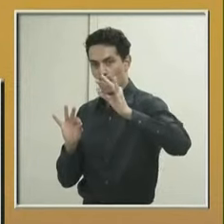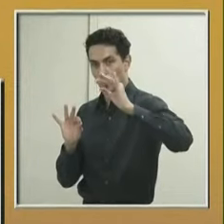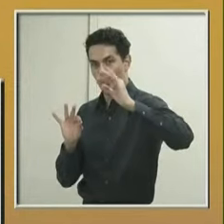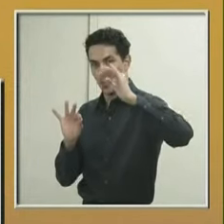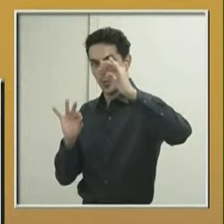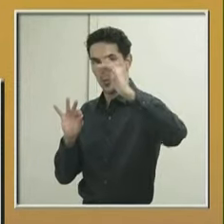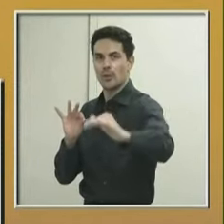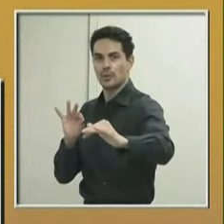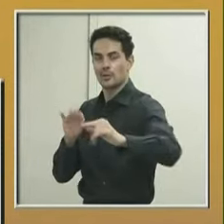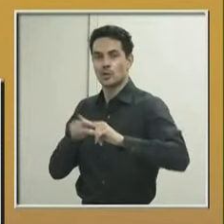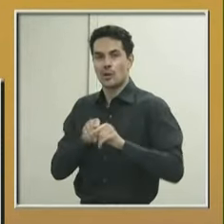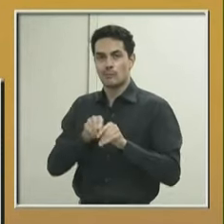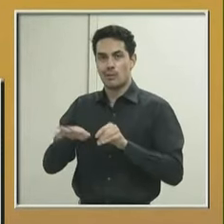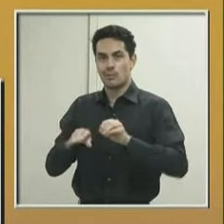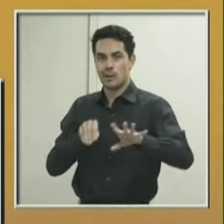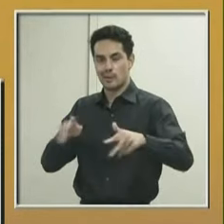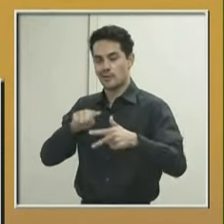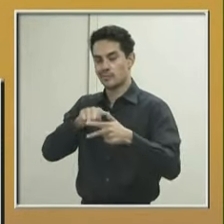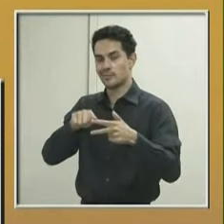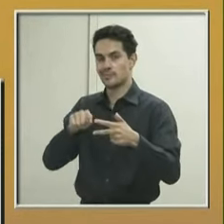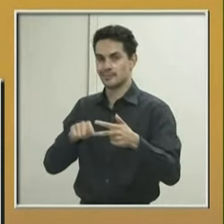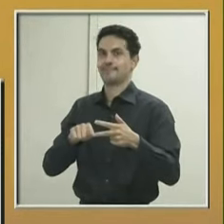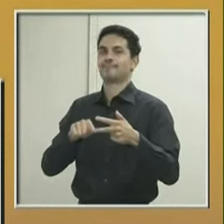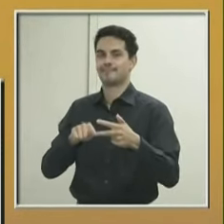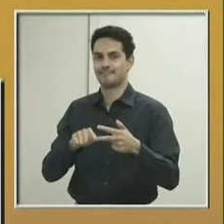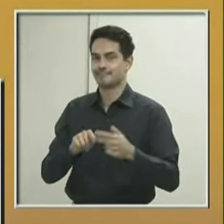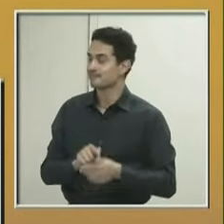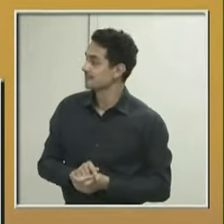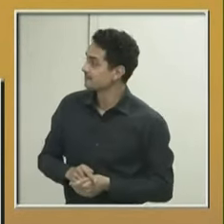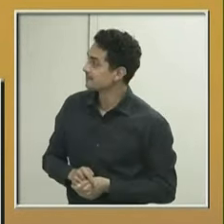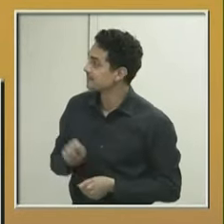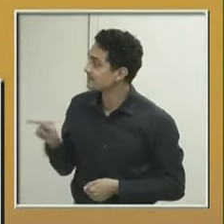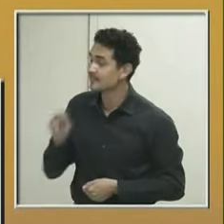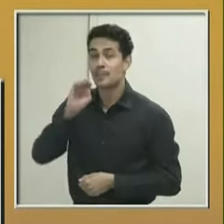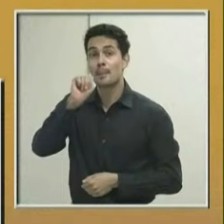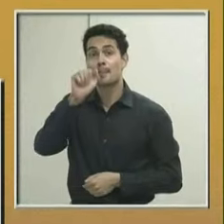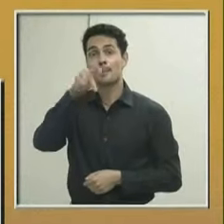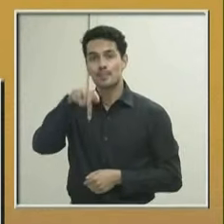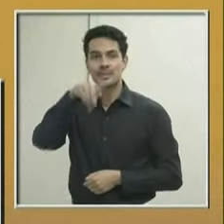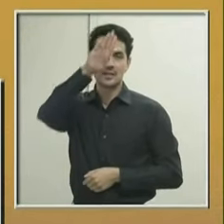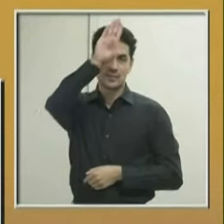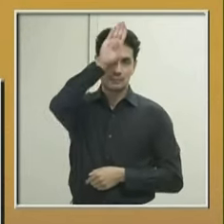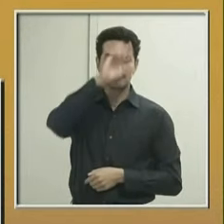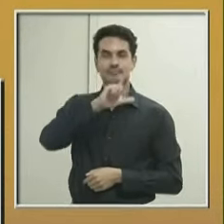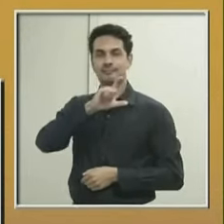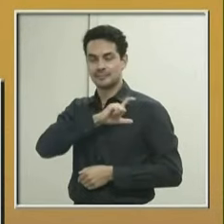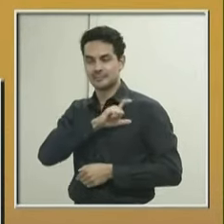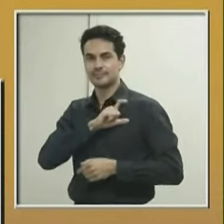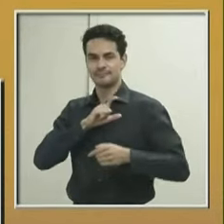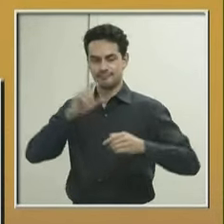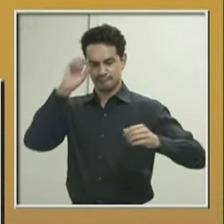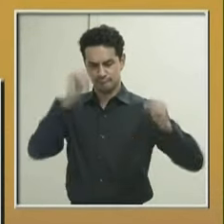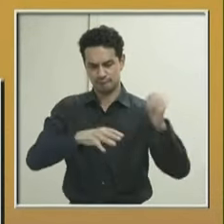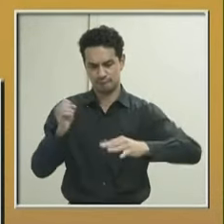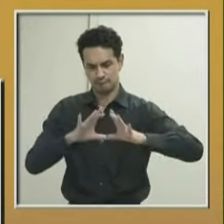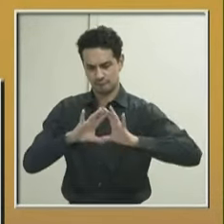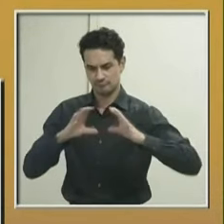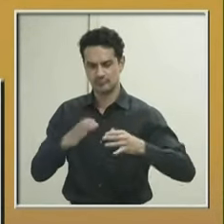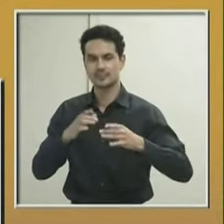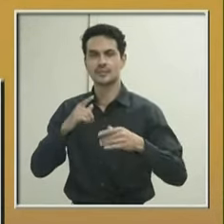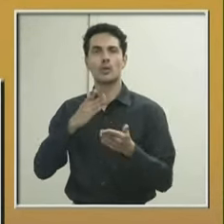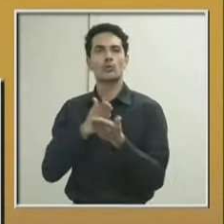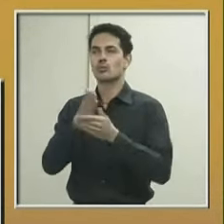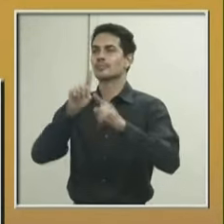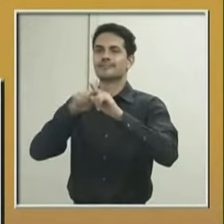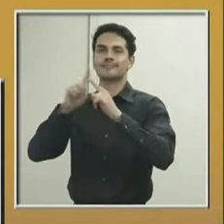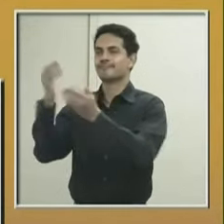fire progression map that was built from the data from the fire department, the police department, their observations, their radio